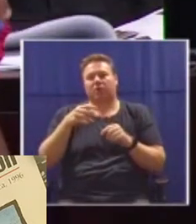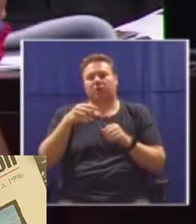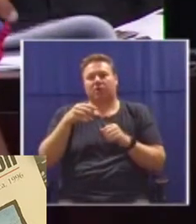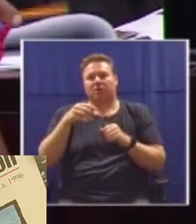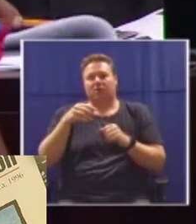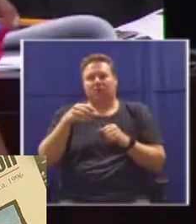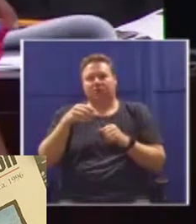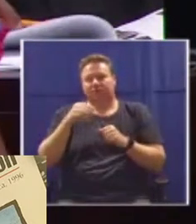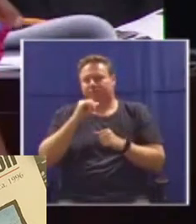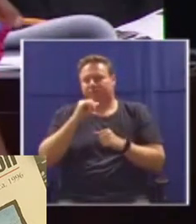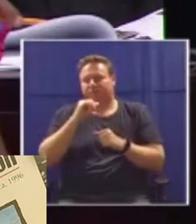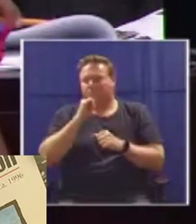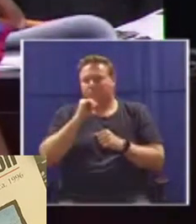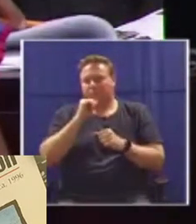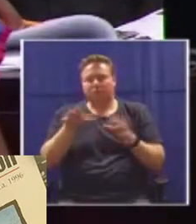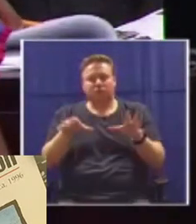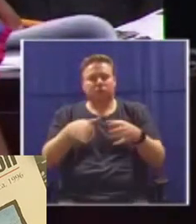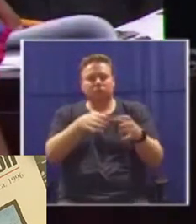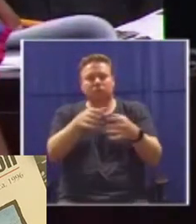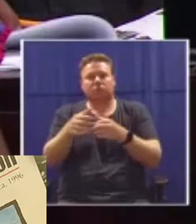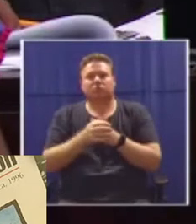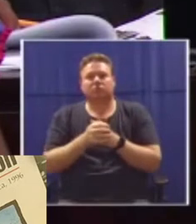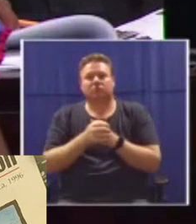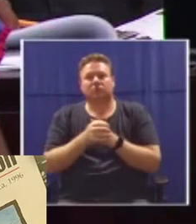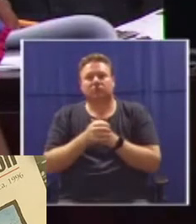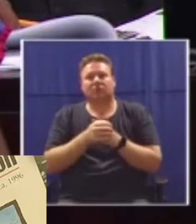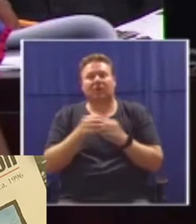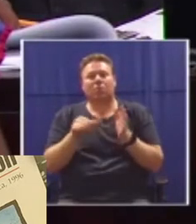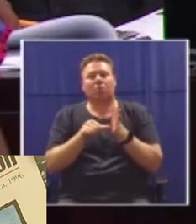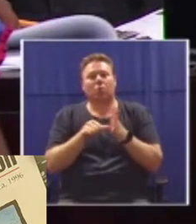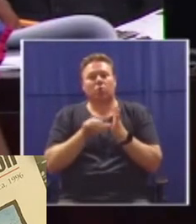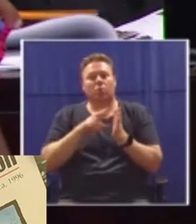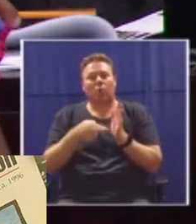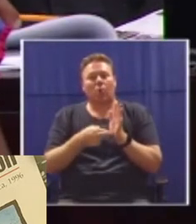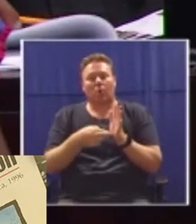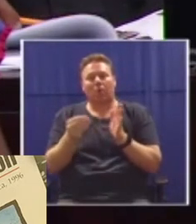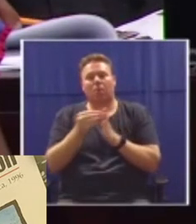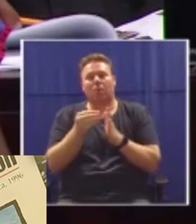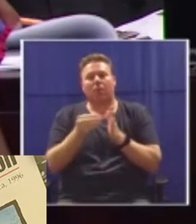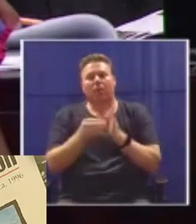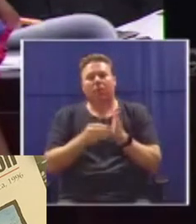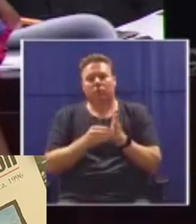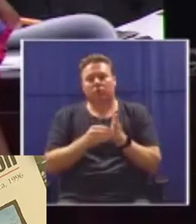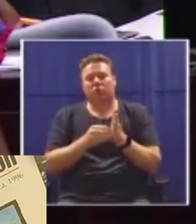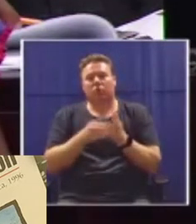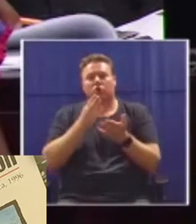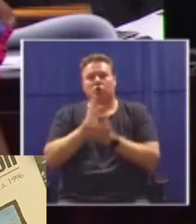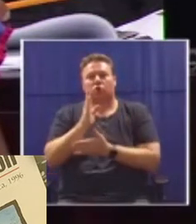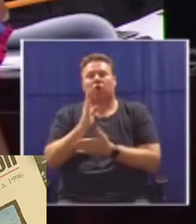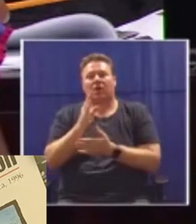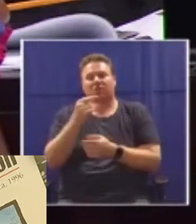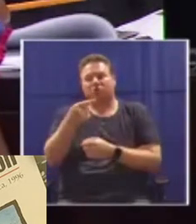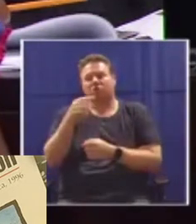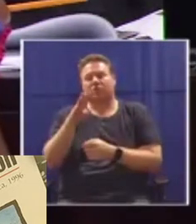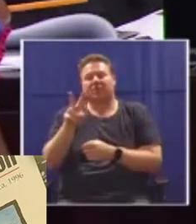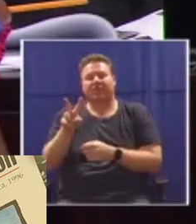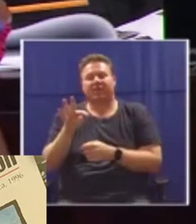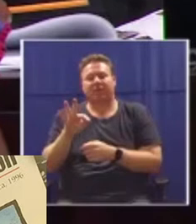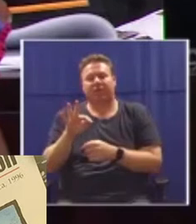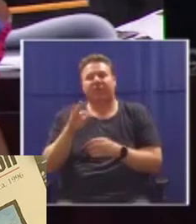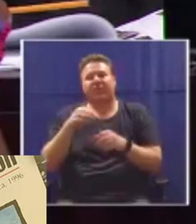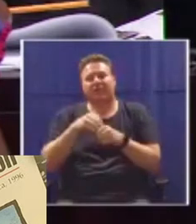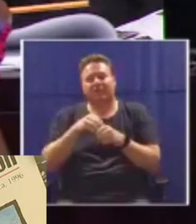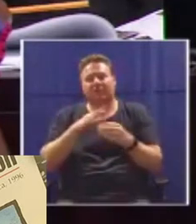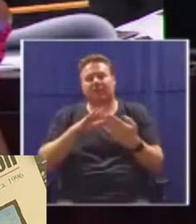non-governmental, non-organizational, which have a significant role in pushing back the rise of gender-based violence in our